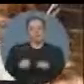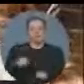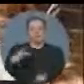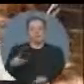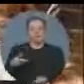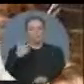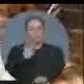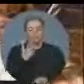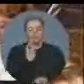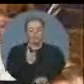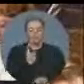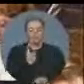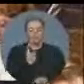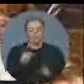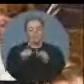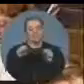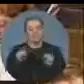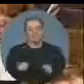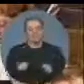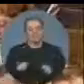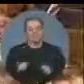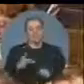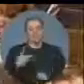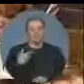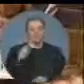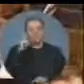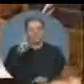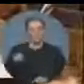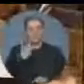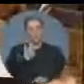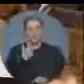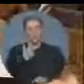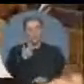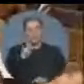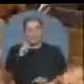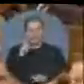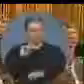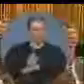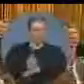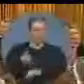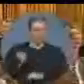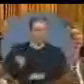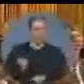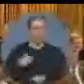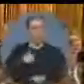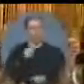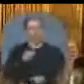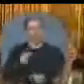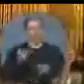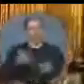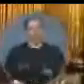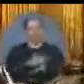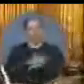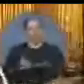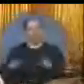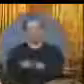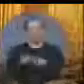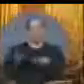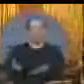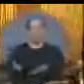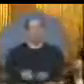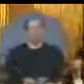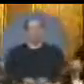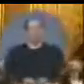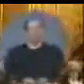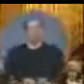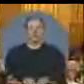the Liberals had, but it's not one that this government will continue with. Honourable Member for